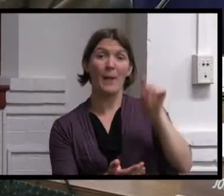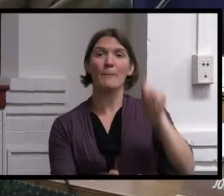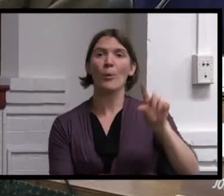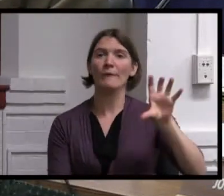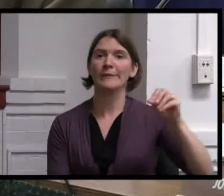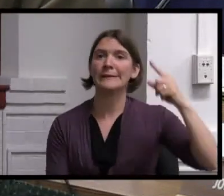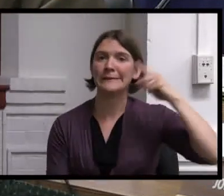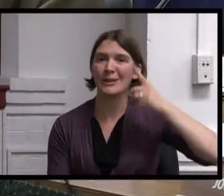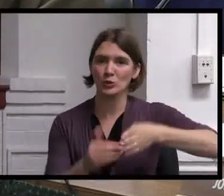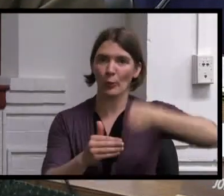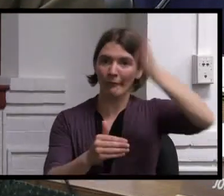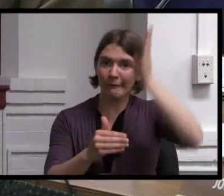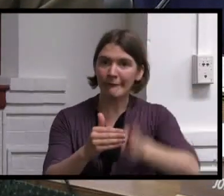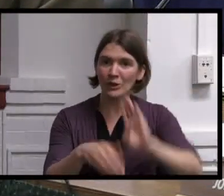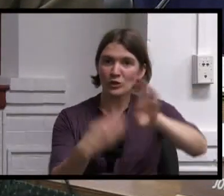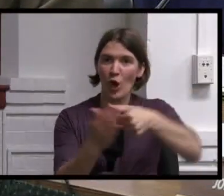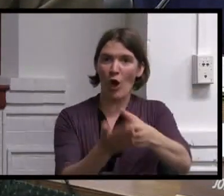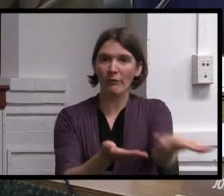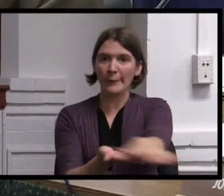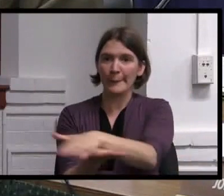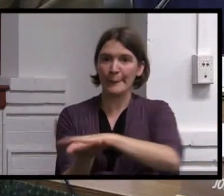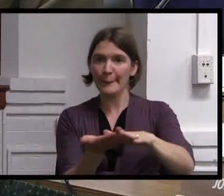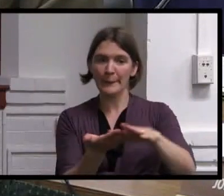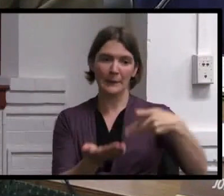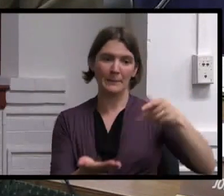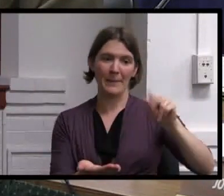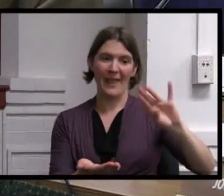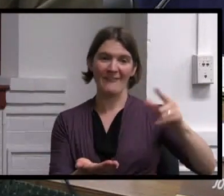$146,178.50 to complete the